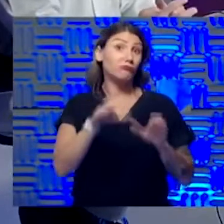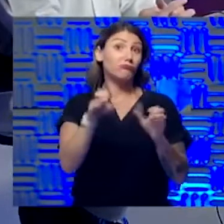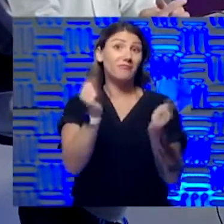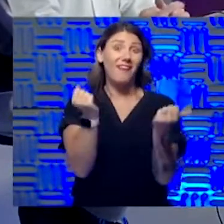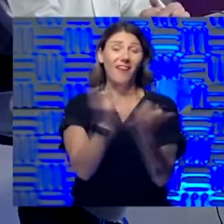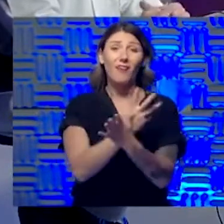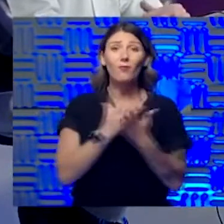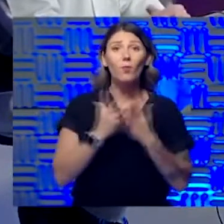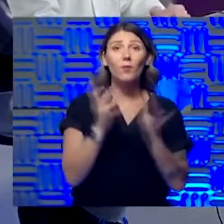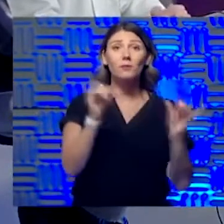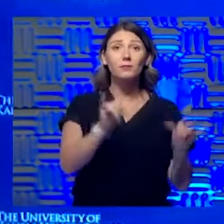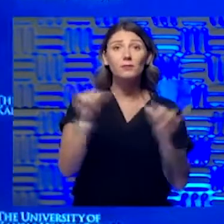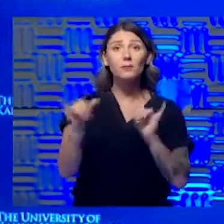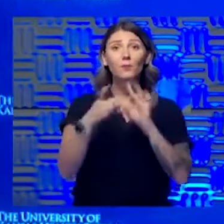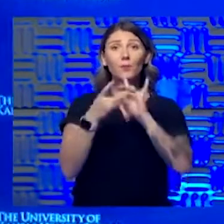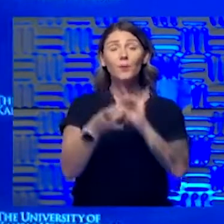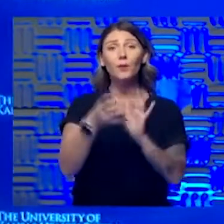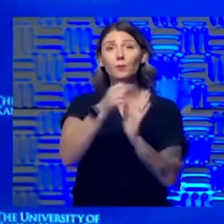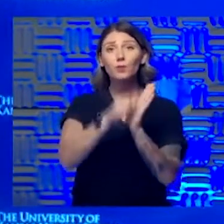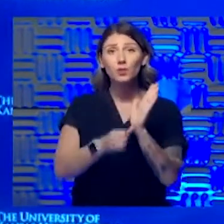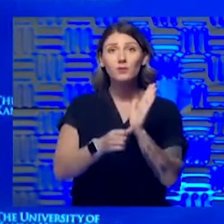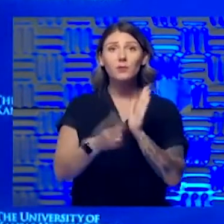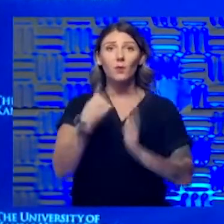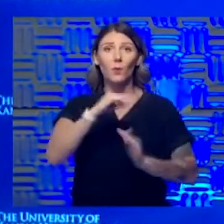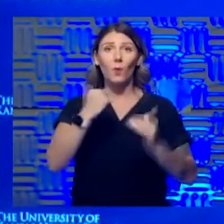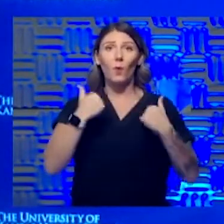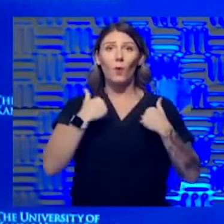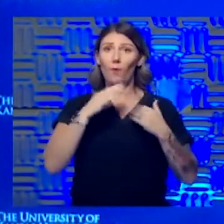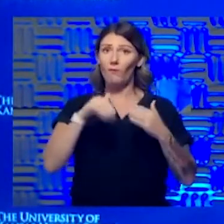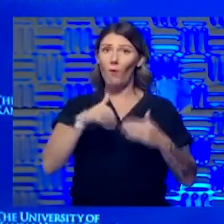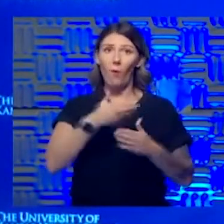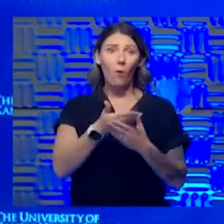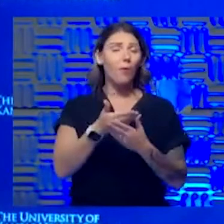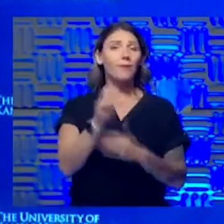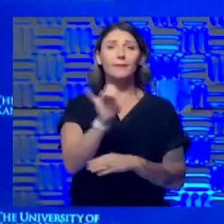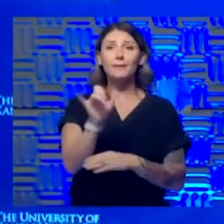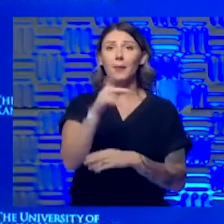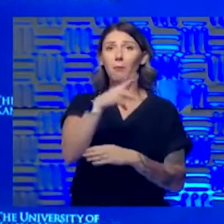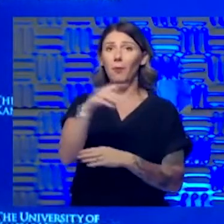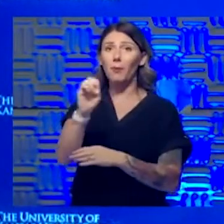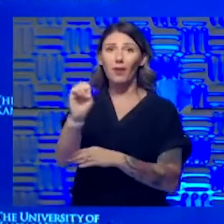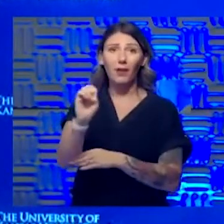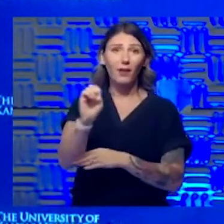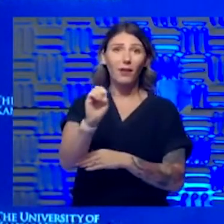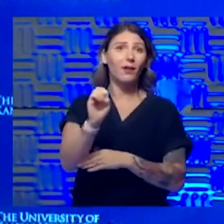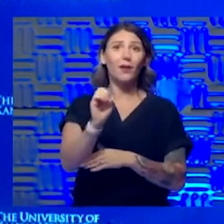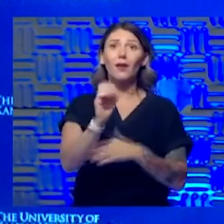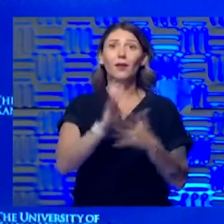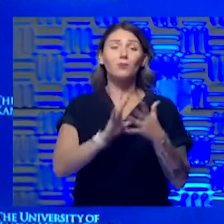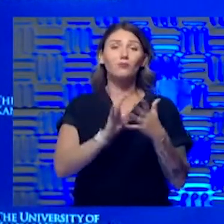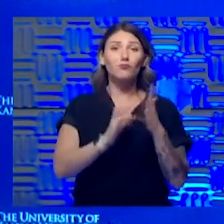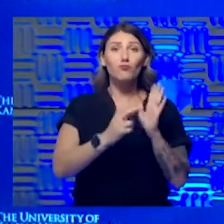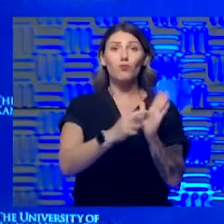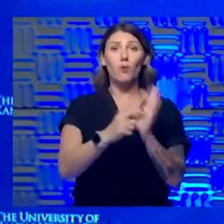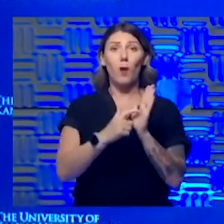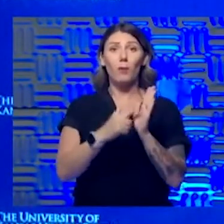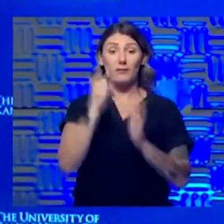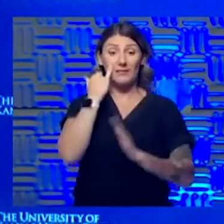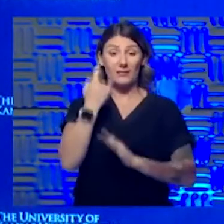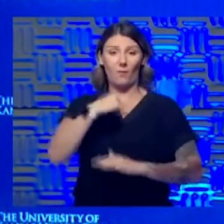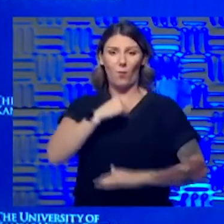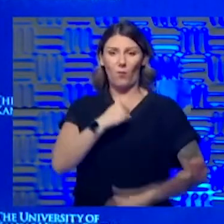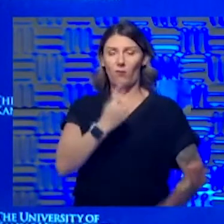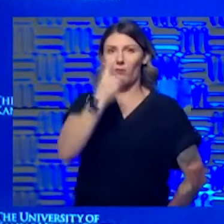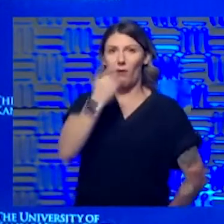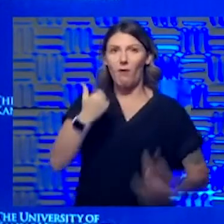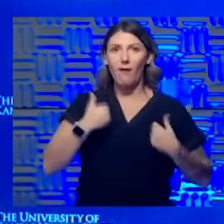procedures because we all take the same personal protective equipment steps that we would do as if we knew you had COVID-19.